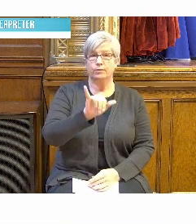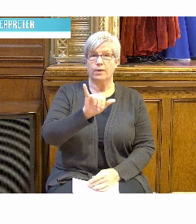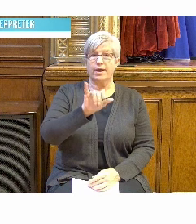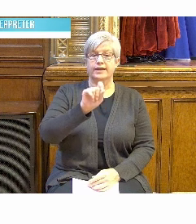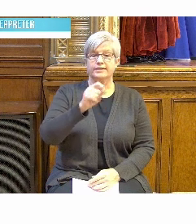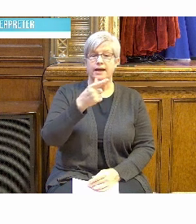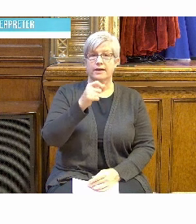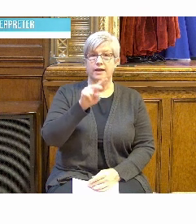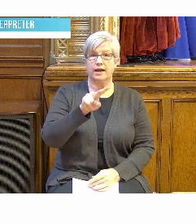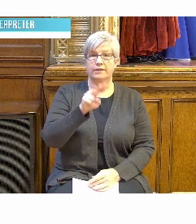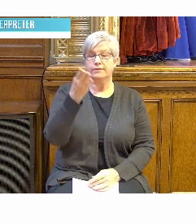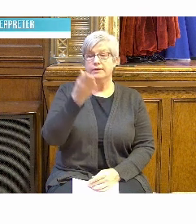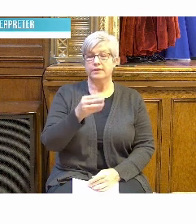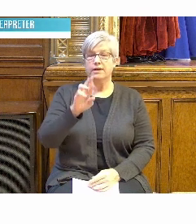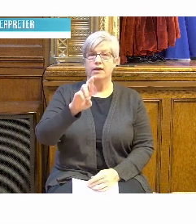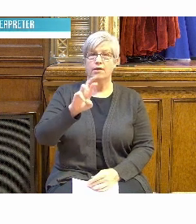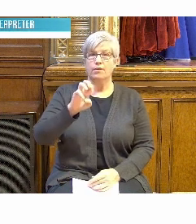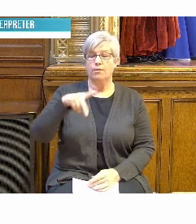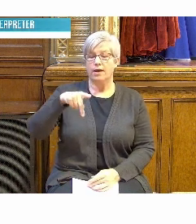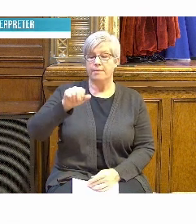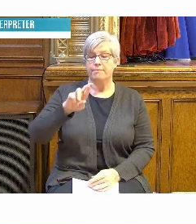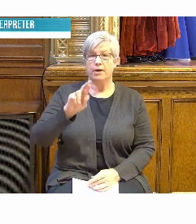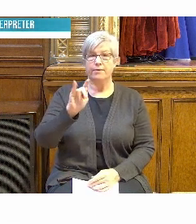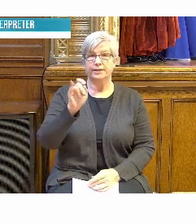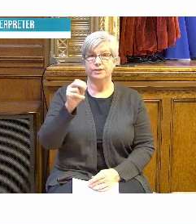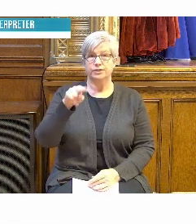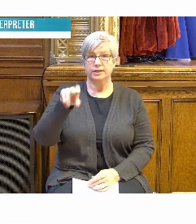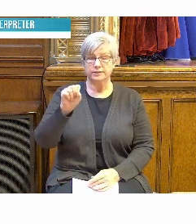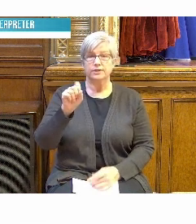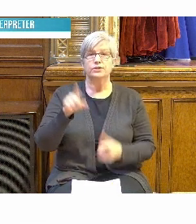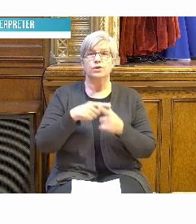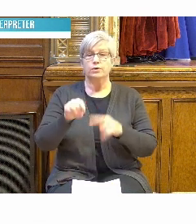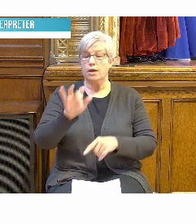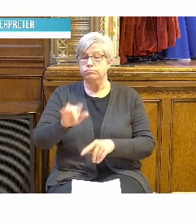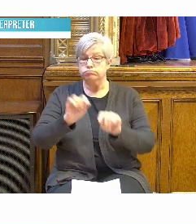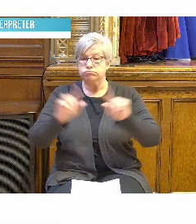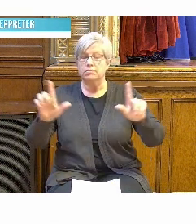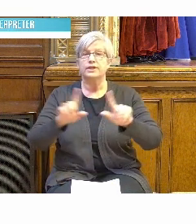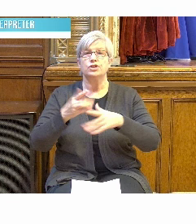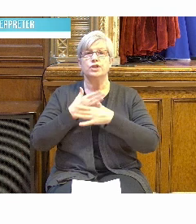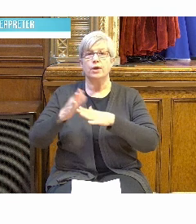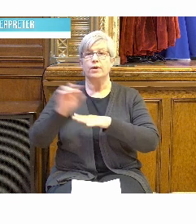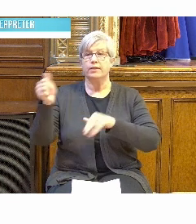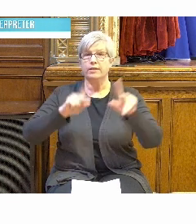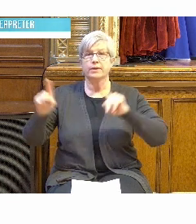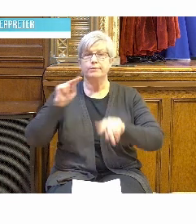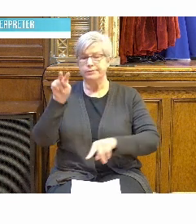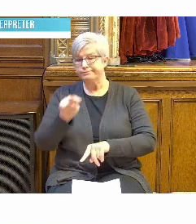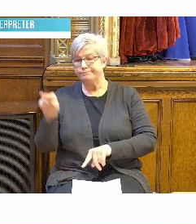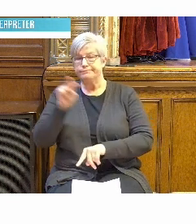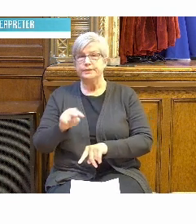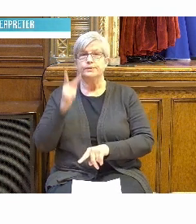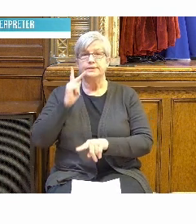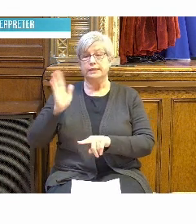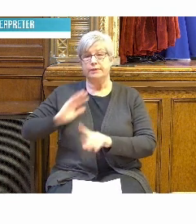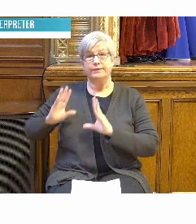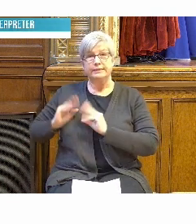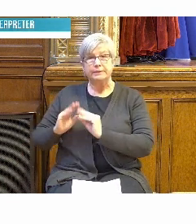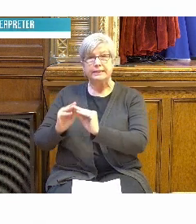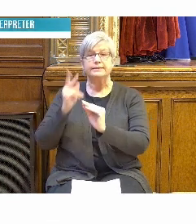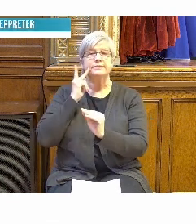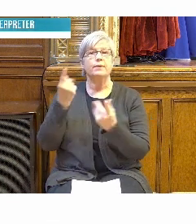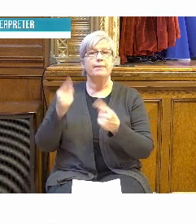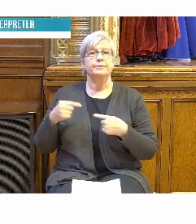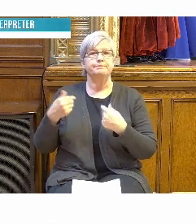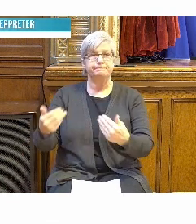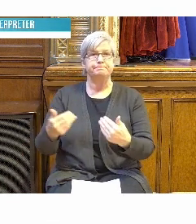ny.gov/reparations. You can use this to share with your colleagues or learn more about the commission in addition to viewing past meetings. So we'll go